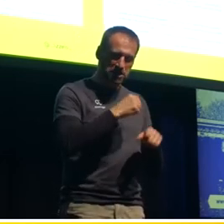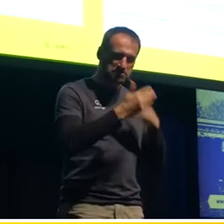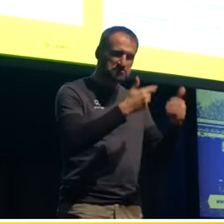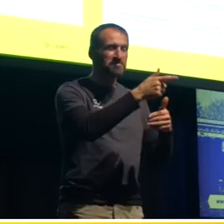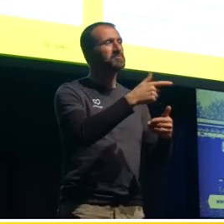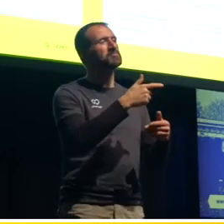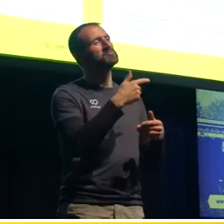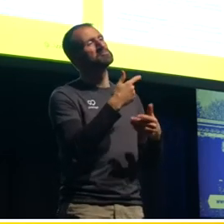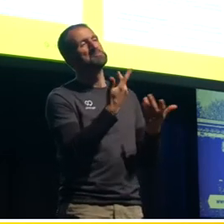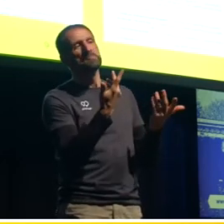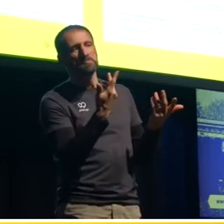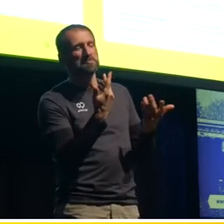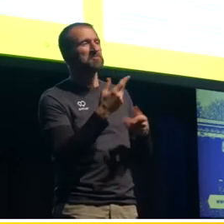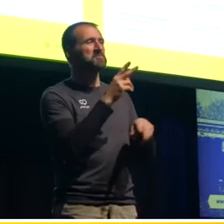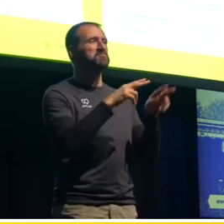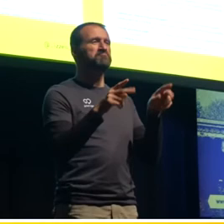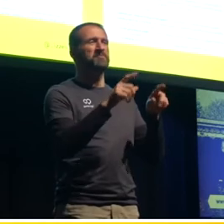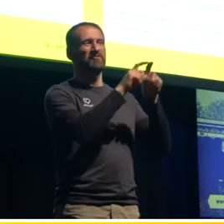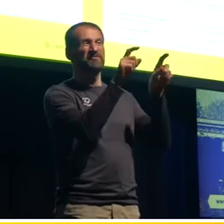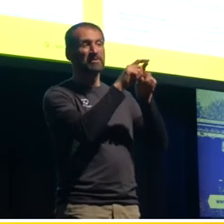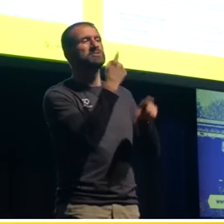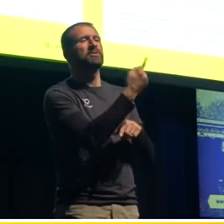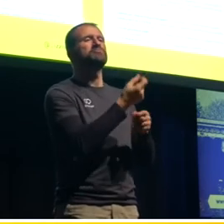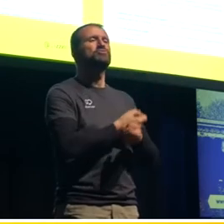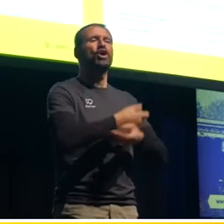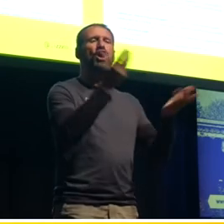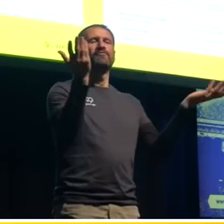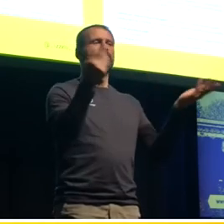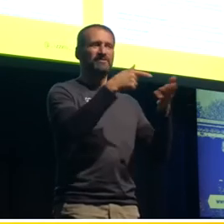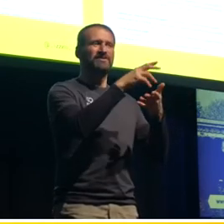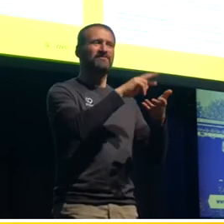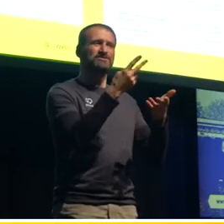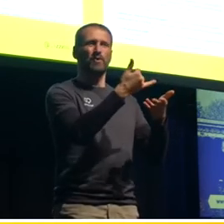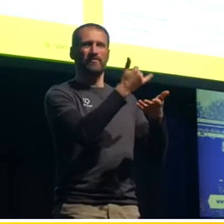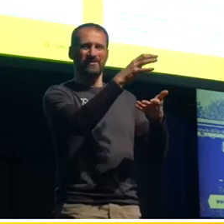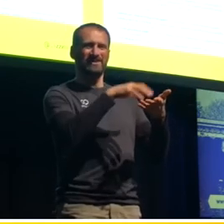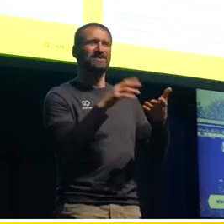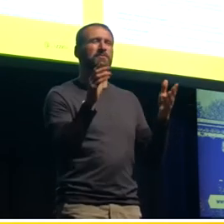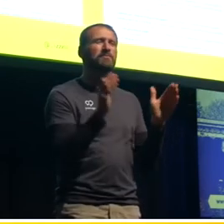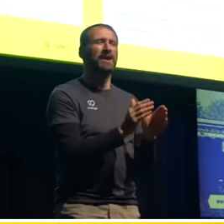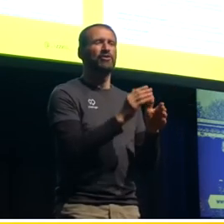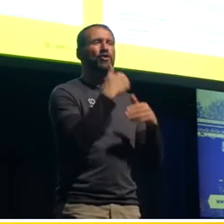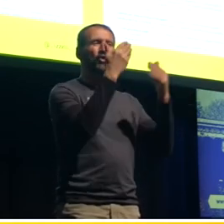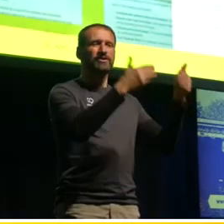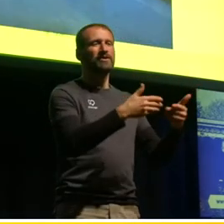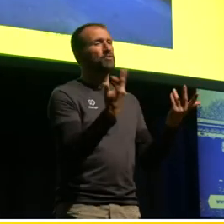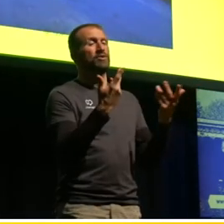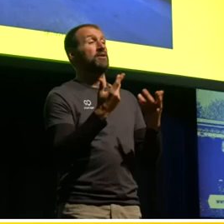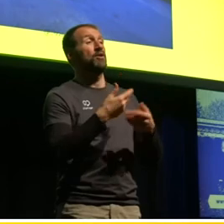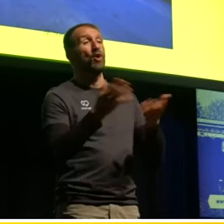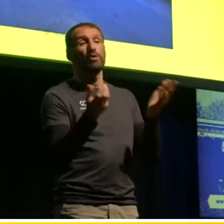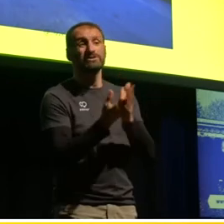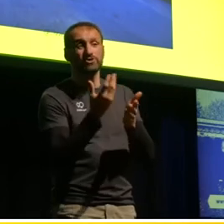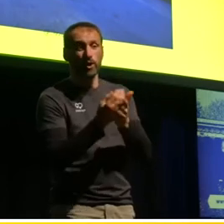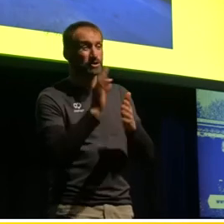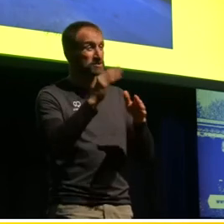different companies that published or open sourced their version of how they are doing micro front ends? So that's